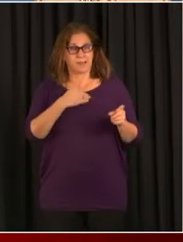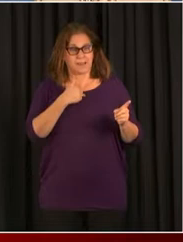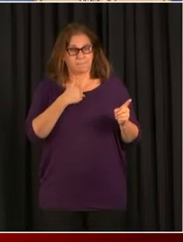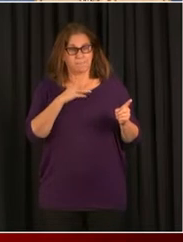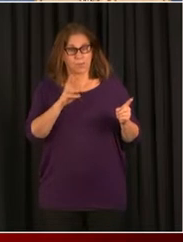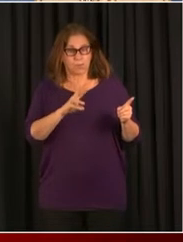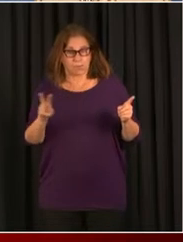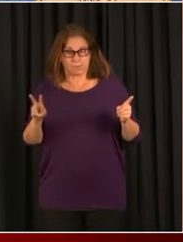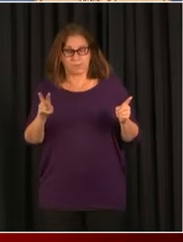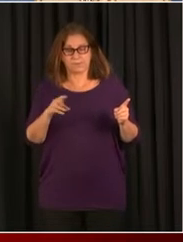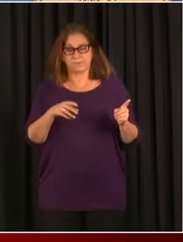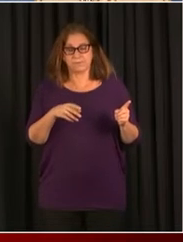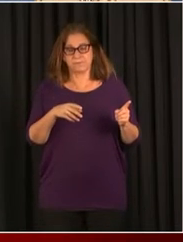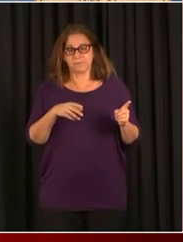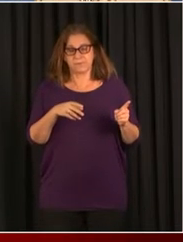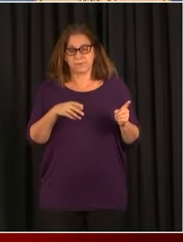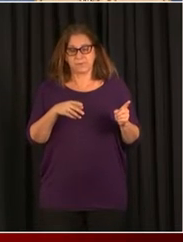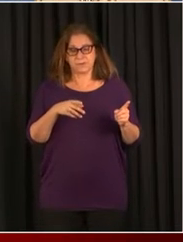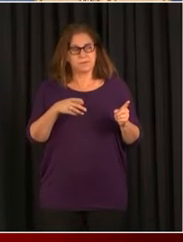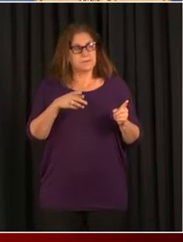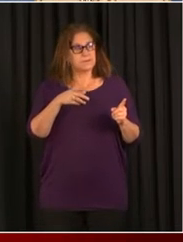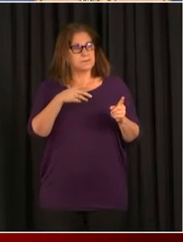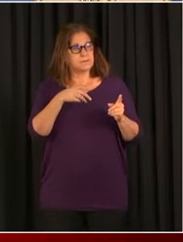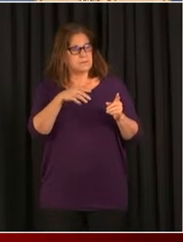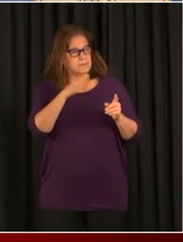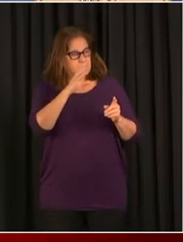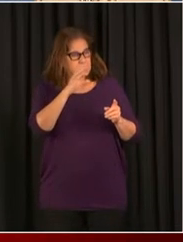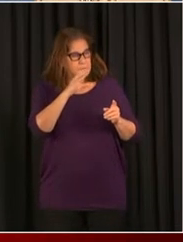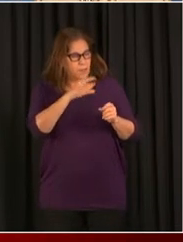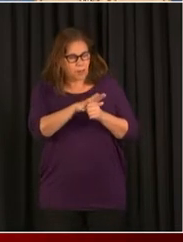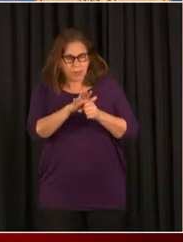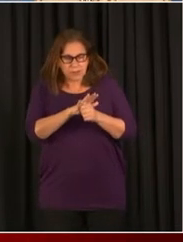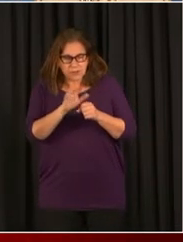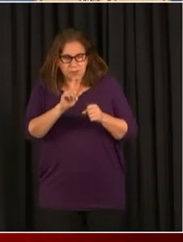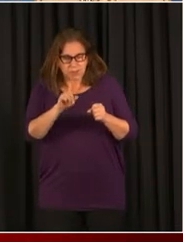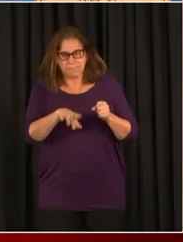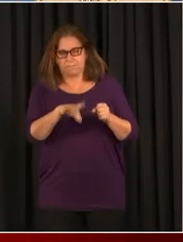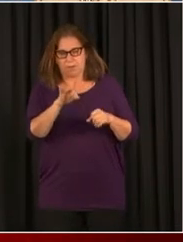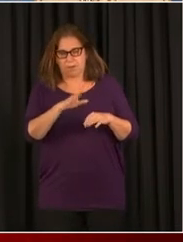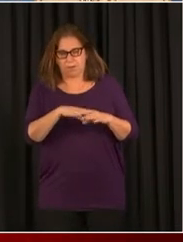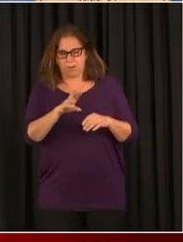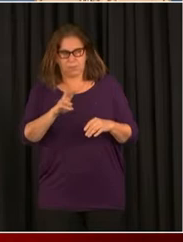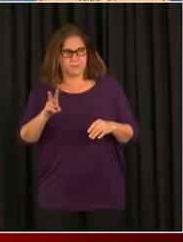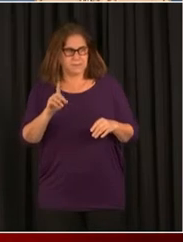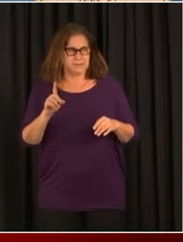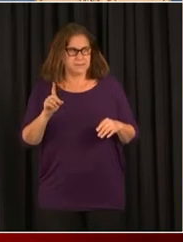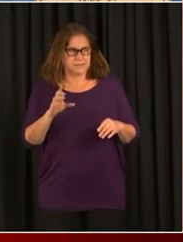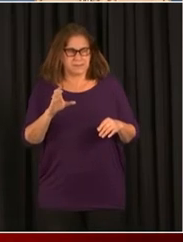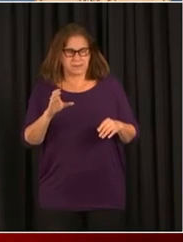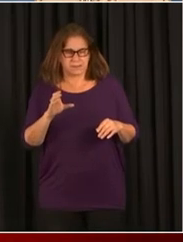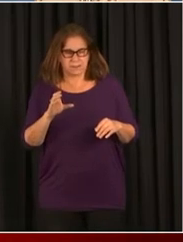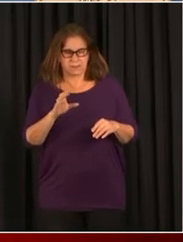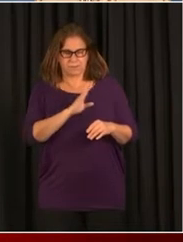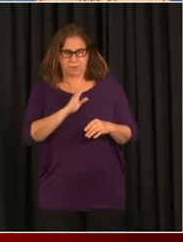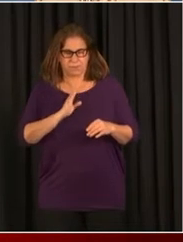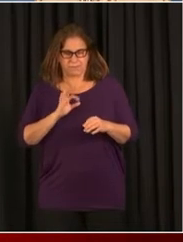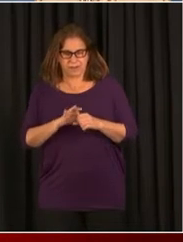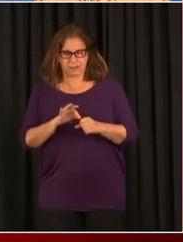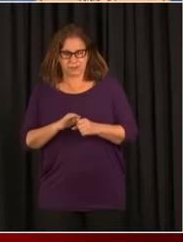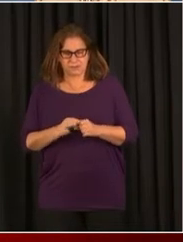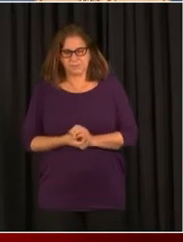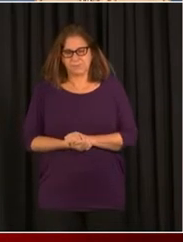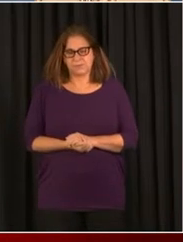And this year, the Board of Elections is also utilizing what they call super vote centers that